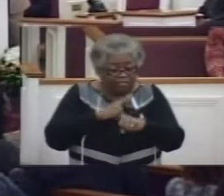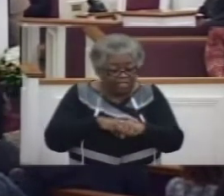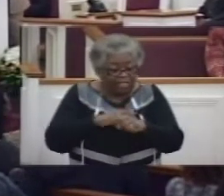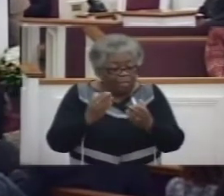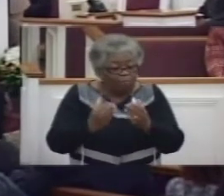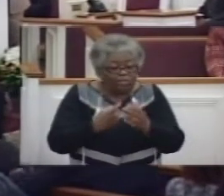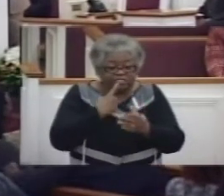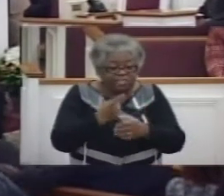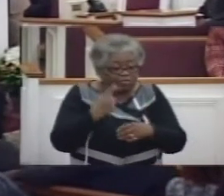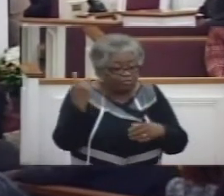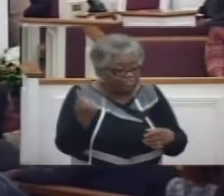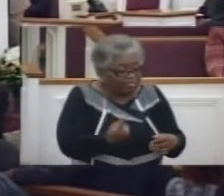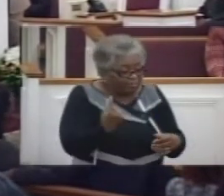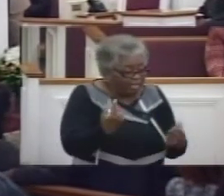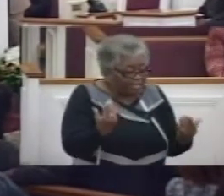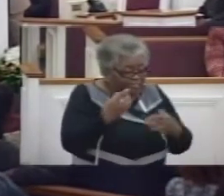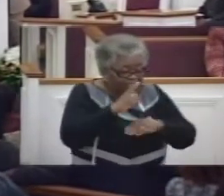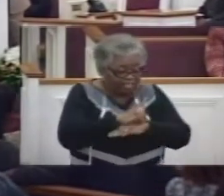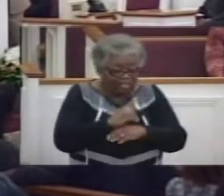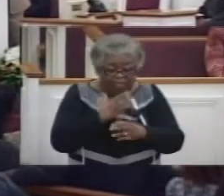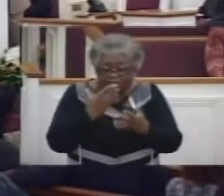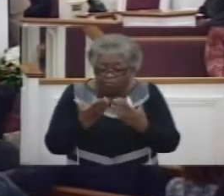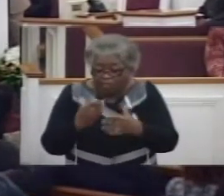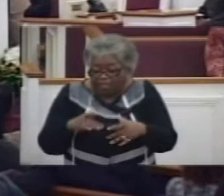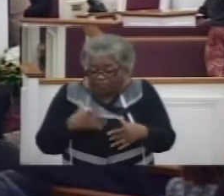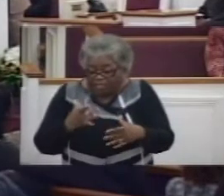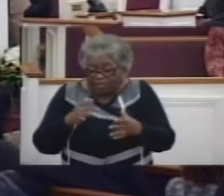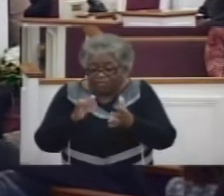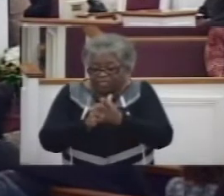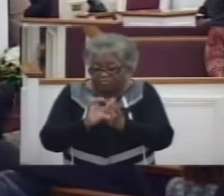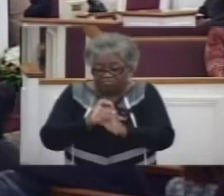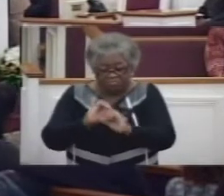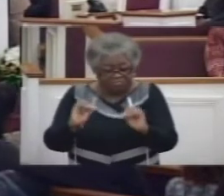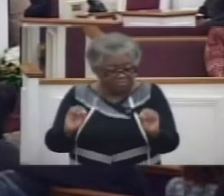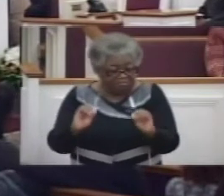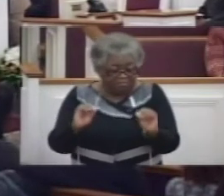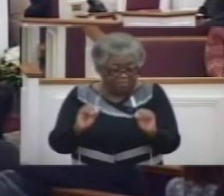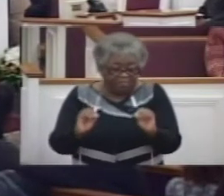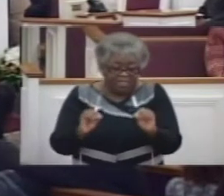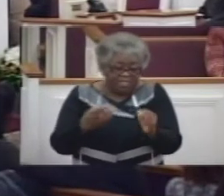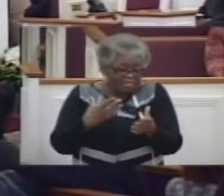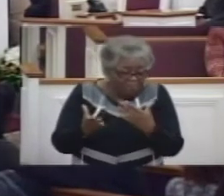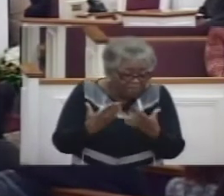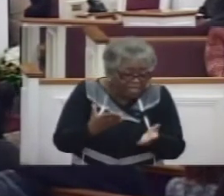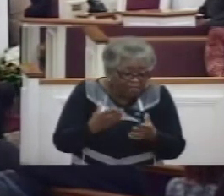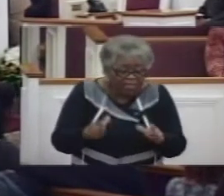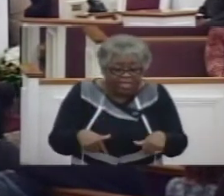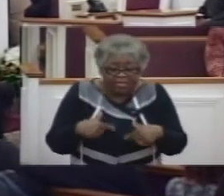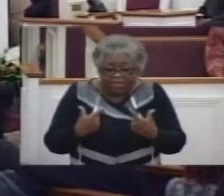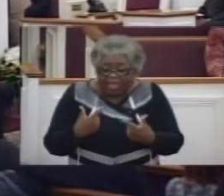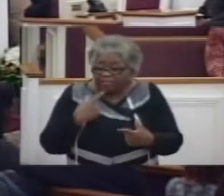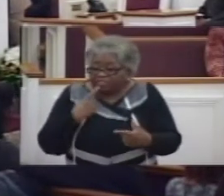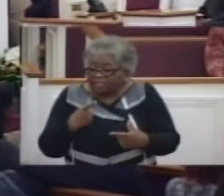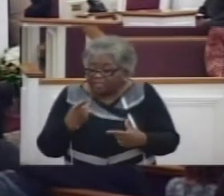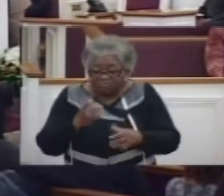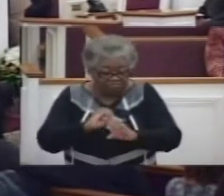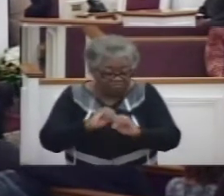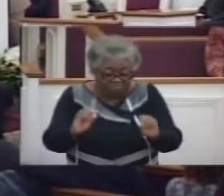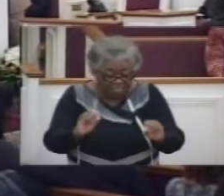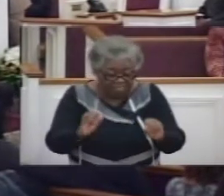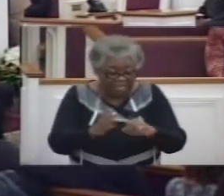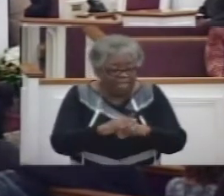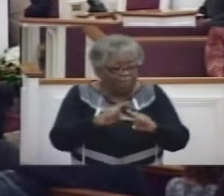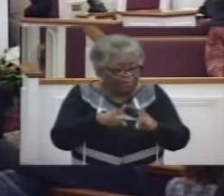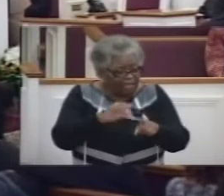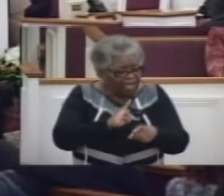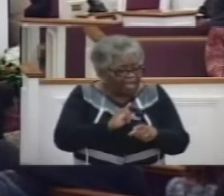want to tell somebody today, you may feel you ain't nothing. And maybe life says you ain't nothing.